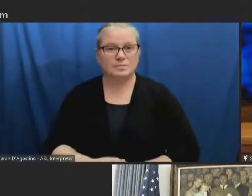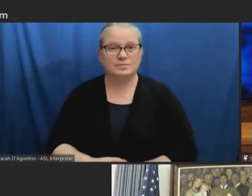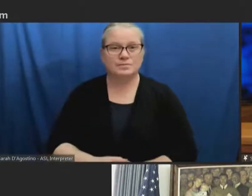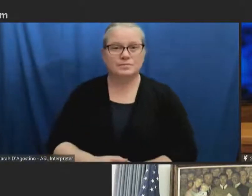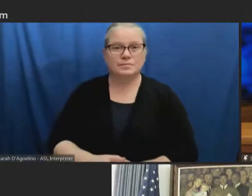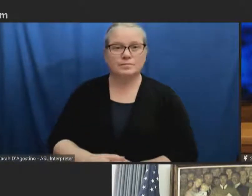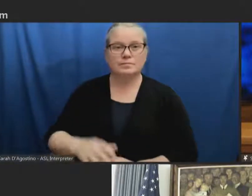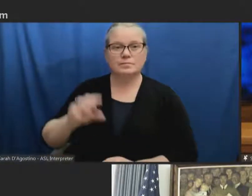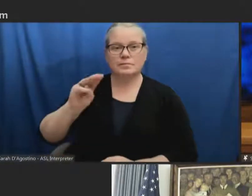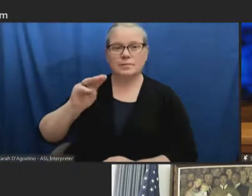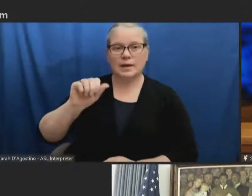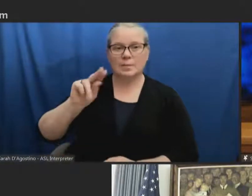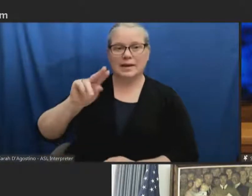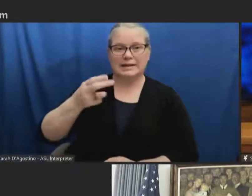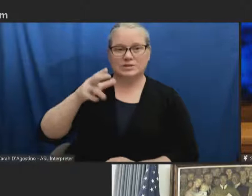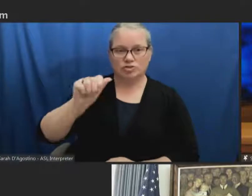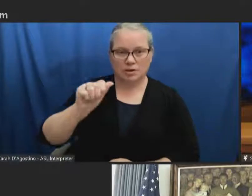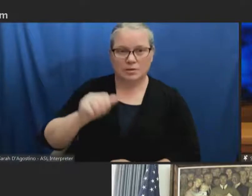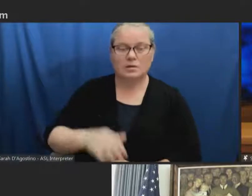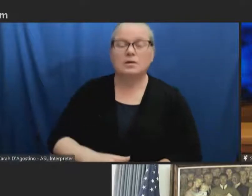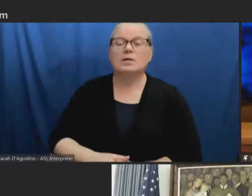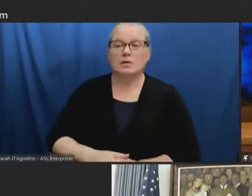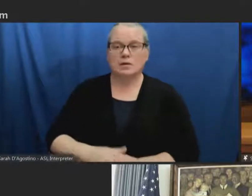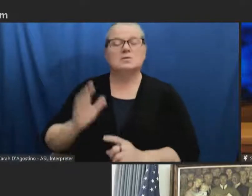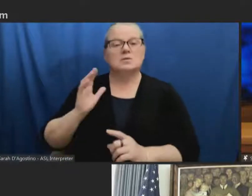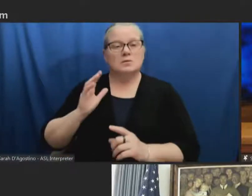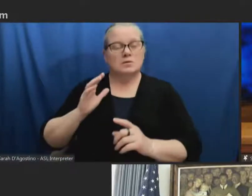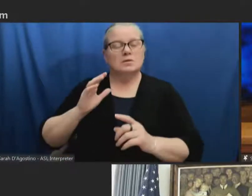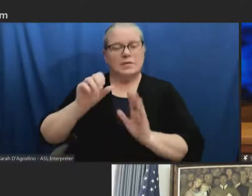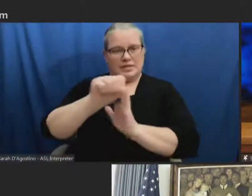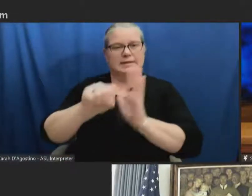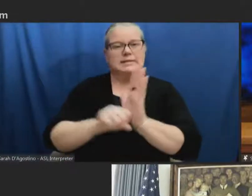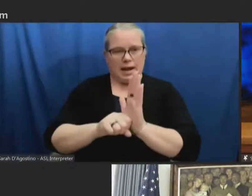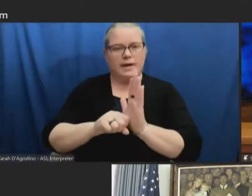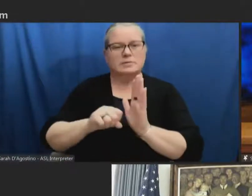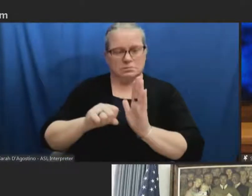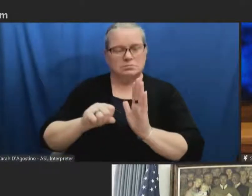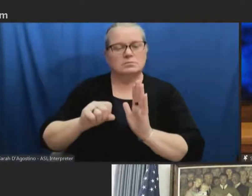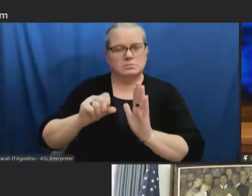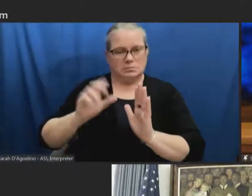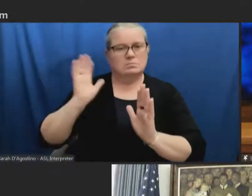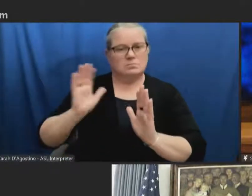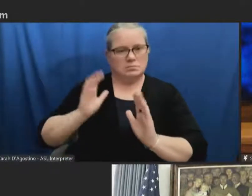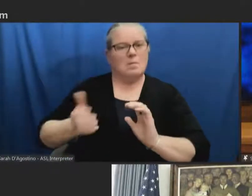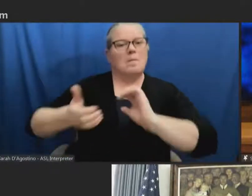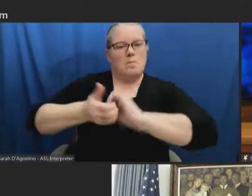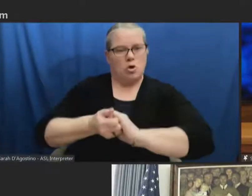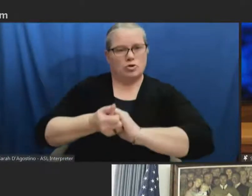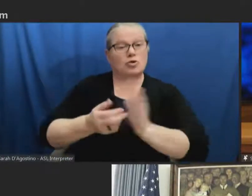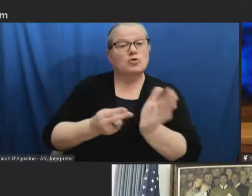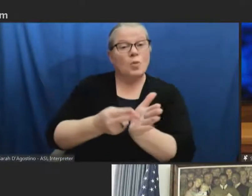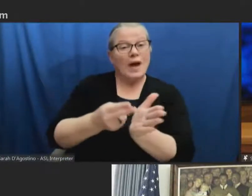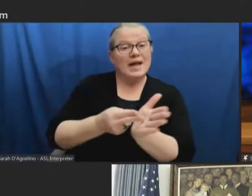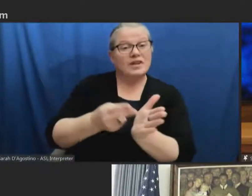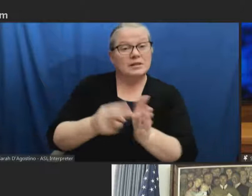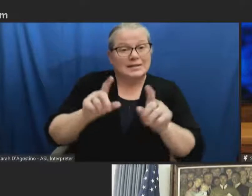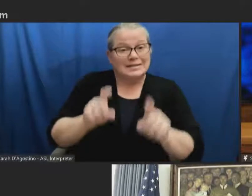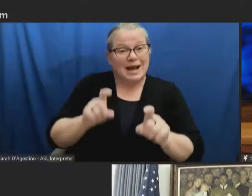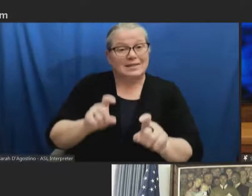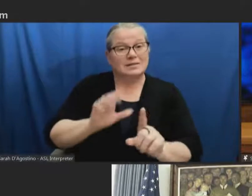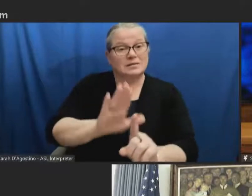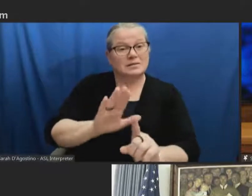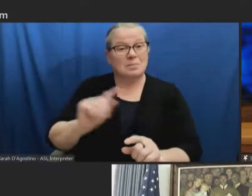have a partnership, and we've seen the wastewater data from New Haven that has continued to be done, but that the